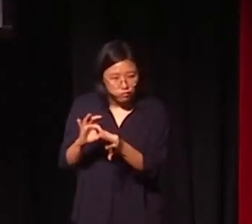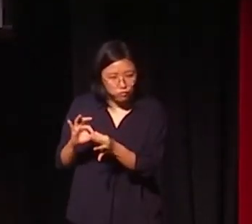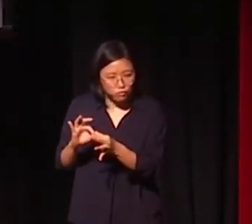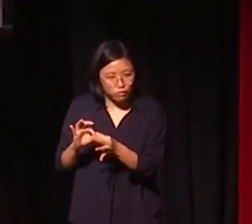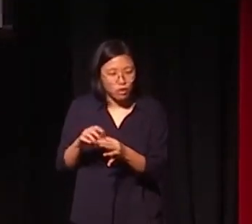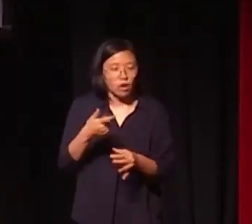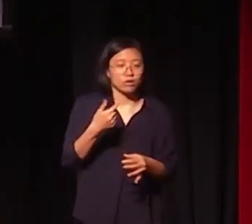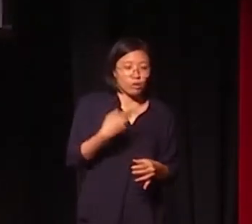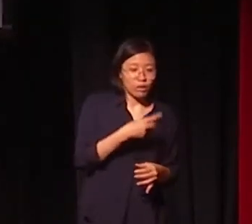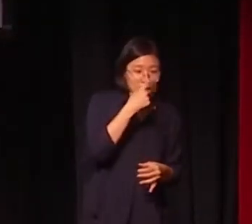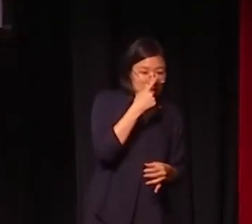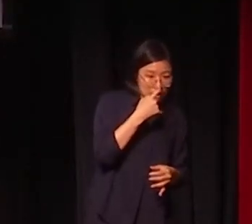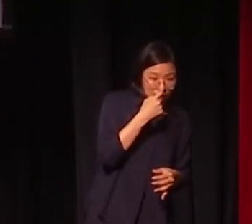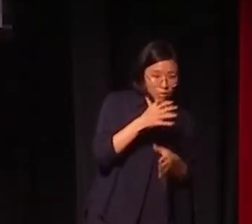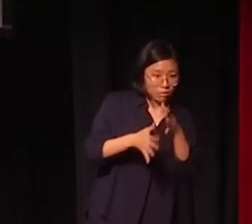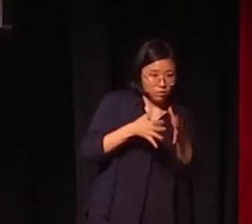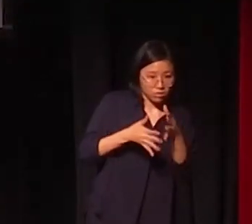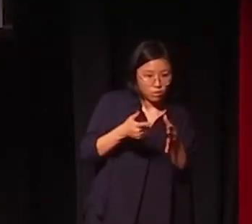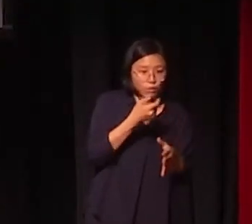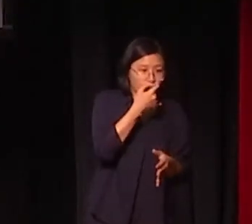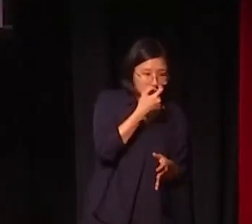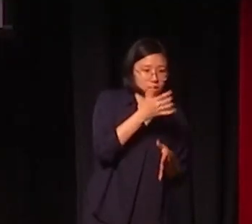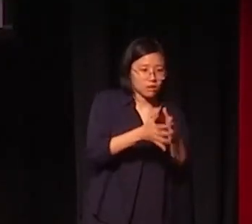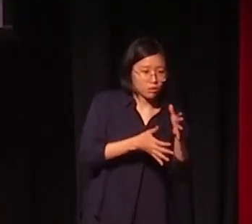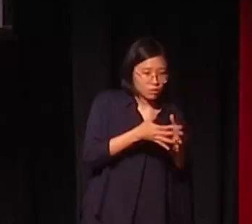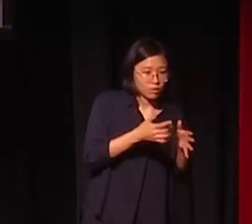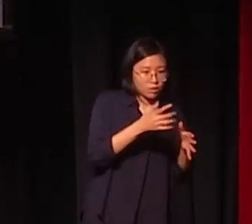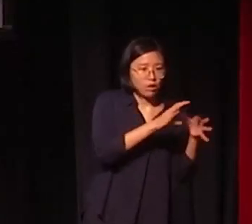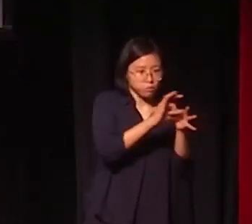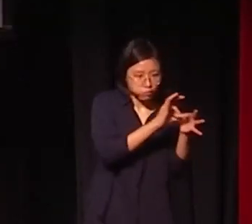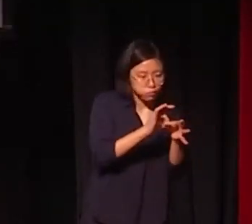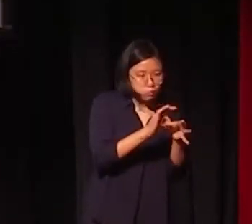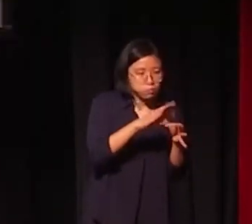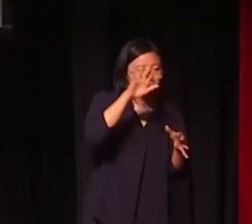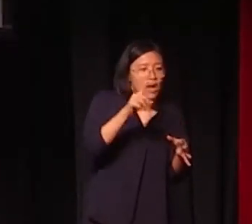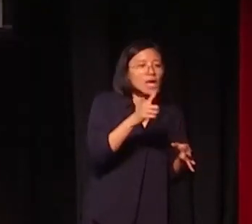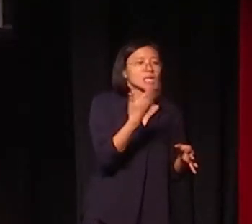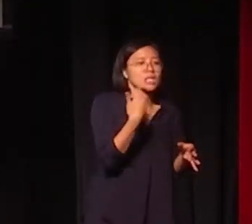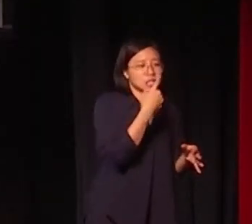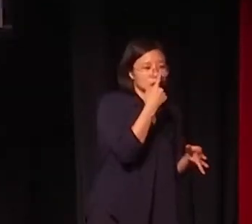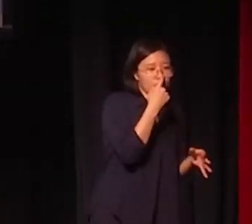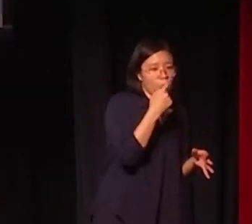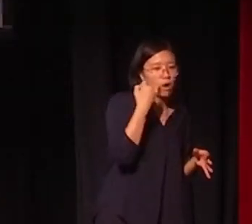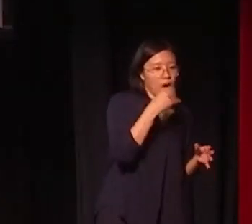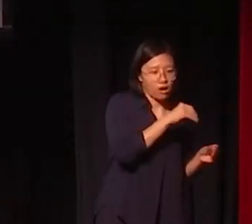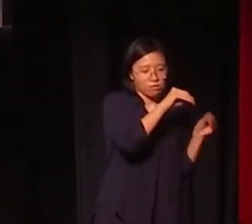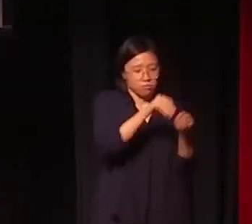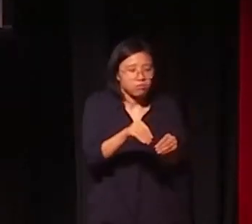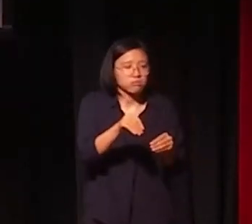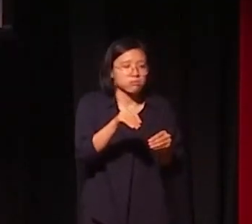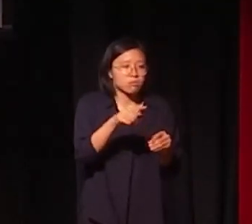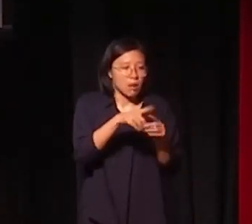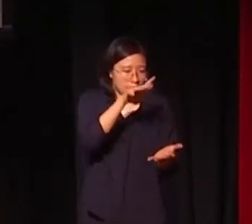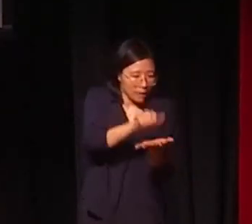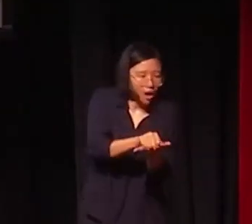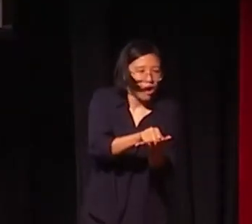Sign Language, because the first people that set up deaf schools in those countries brought British Sign Language with them through the colonisation of